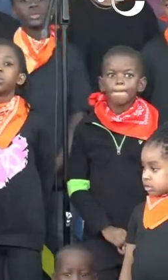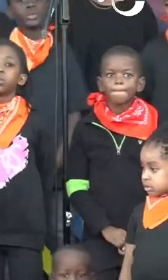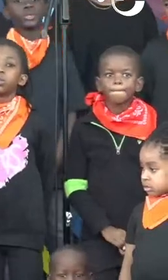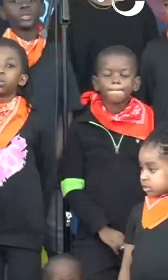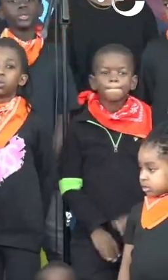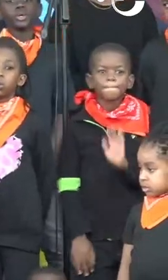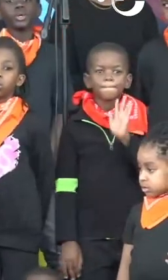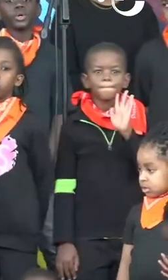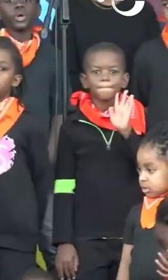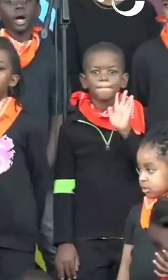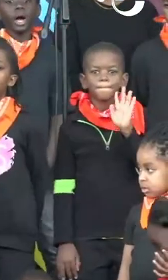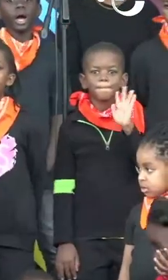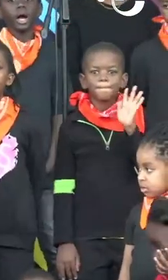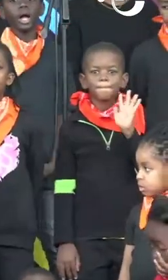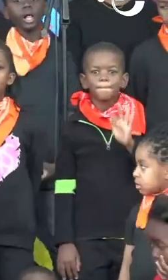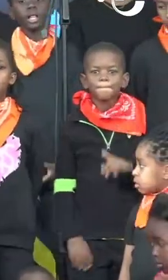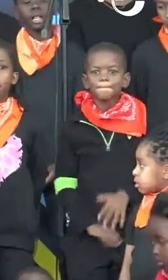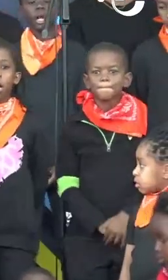To you